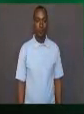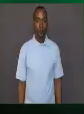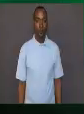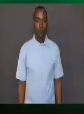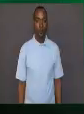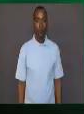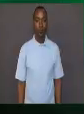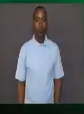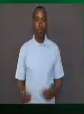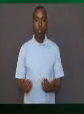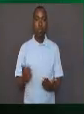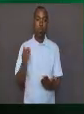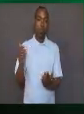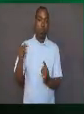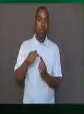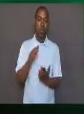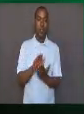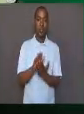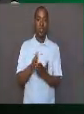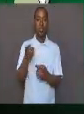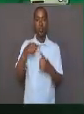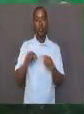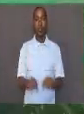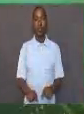Let's get back to our lesson.